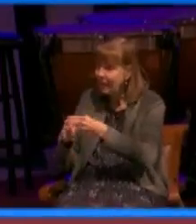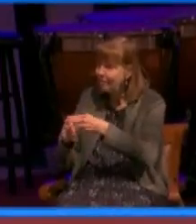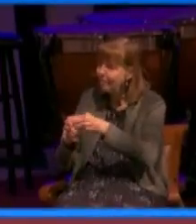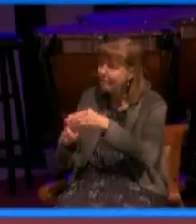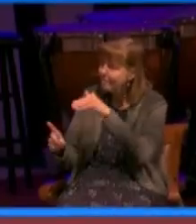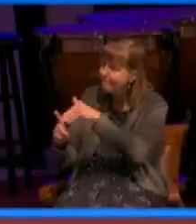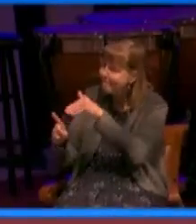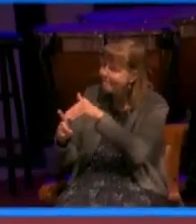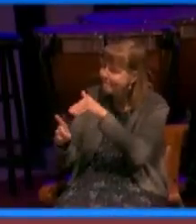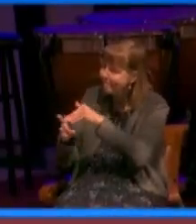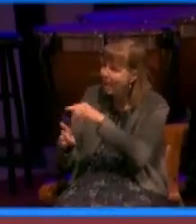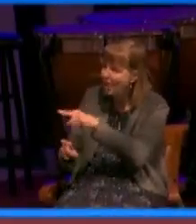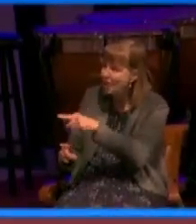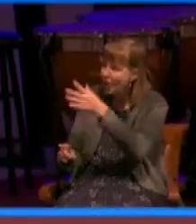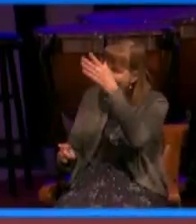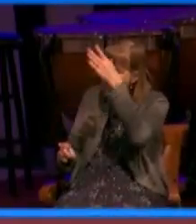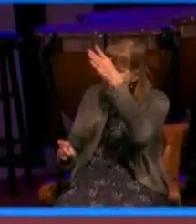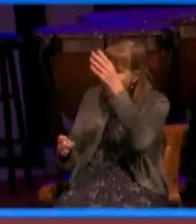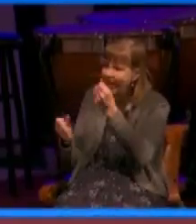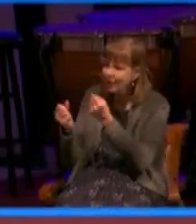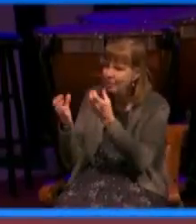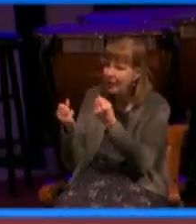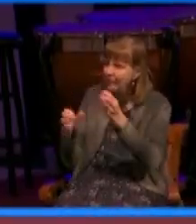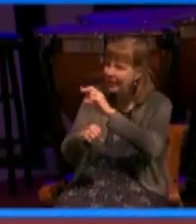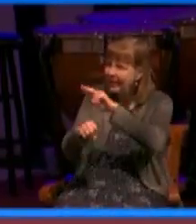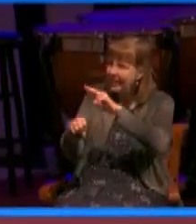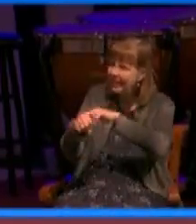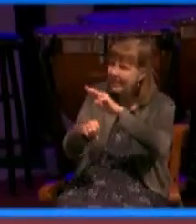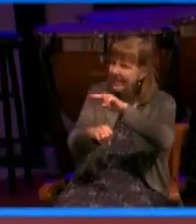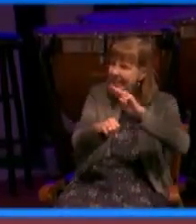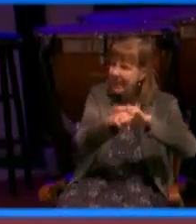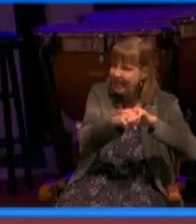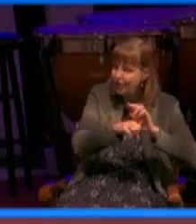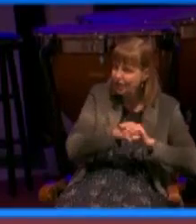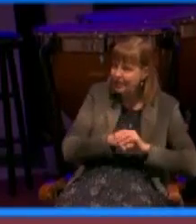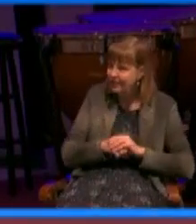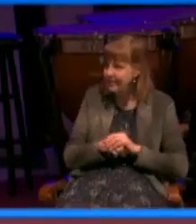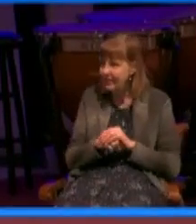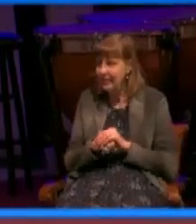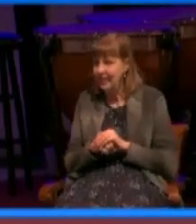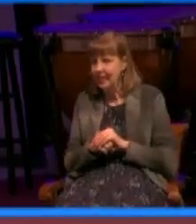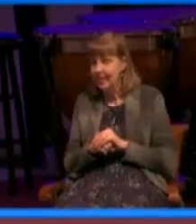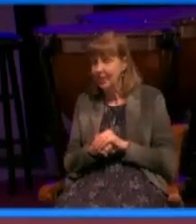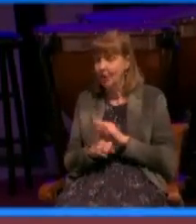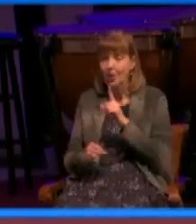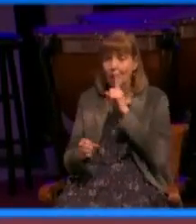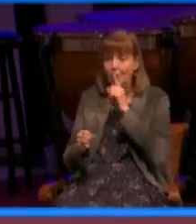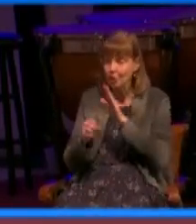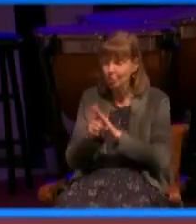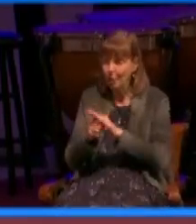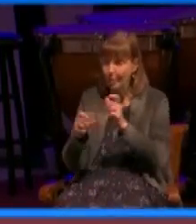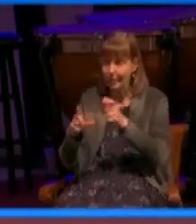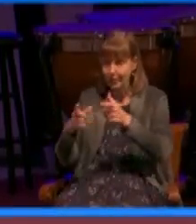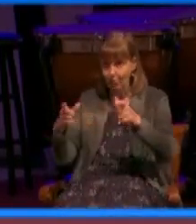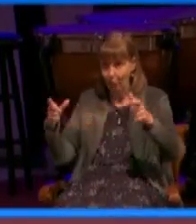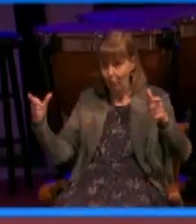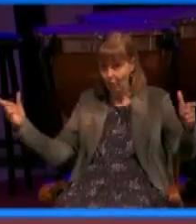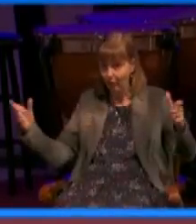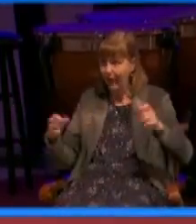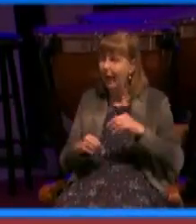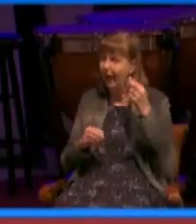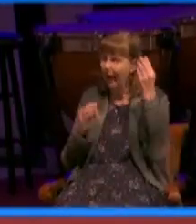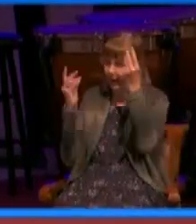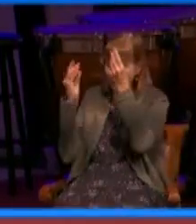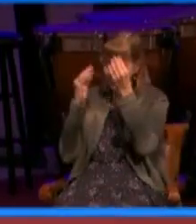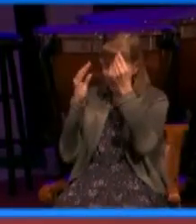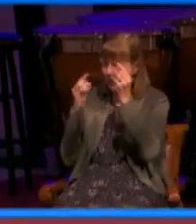will be populated and these nations will go forth. So he's enlarging the promise. Now think about it for a moment. If you come up to someone